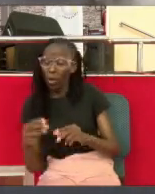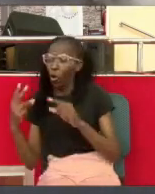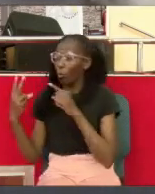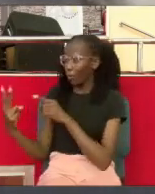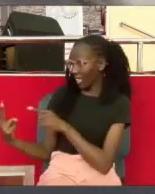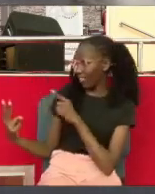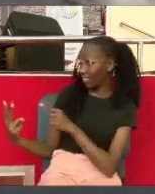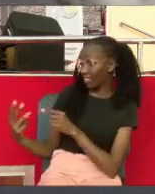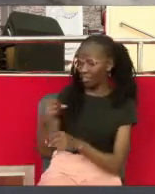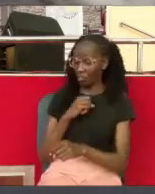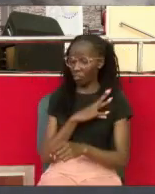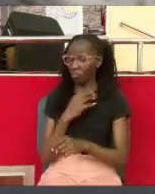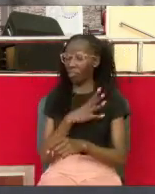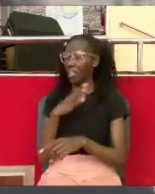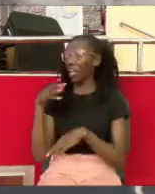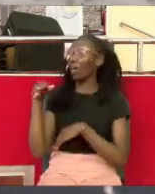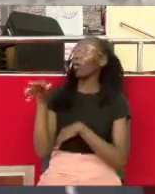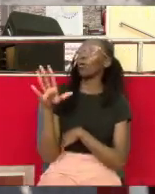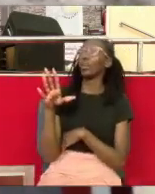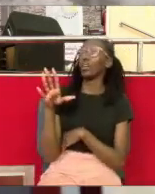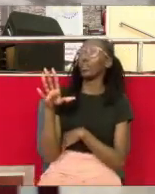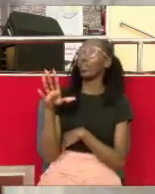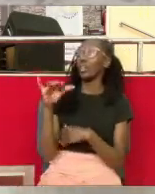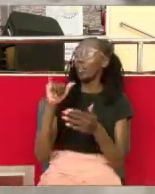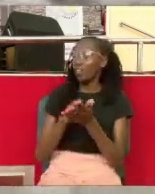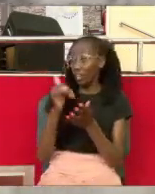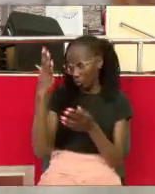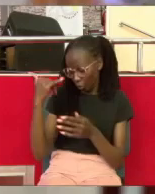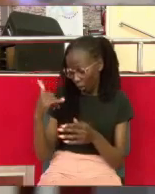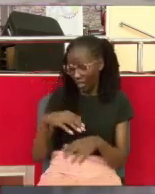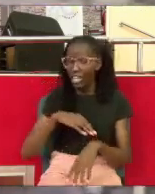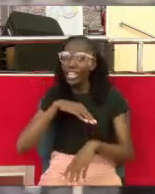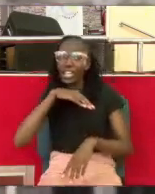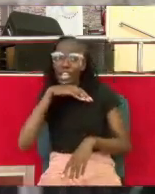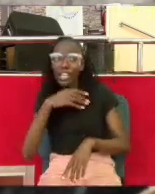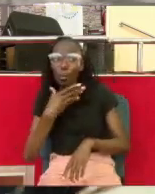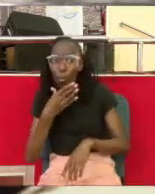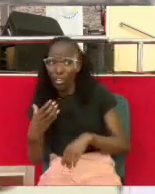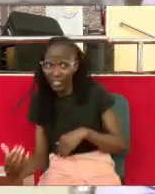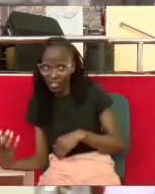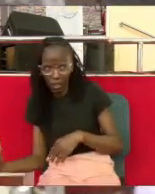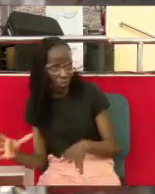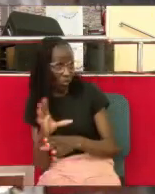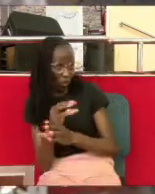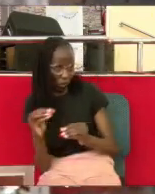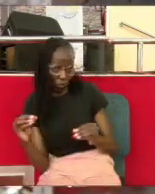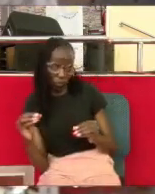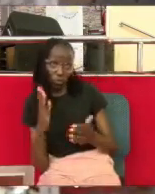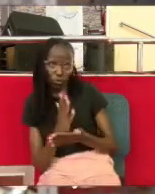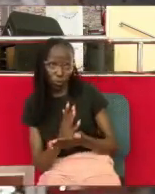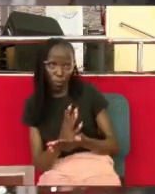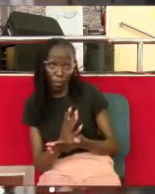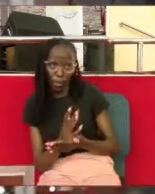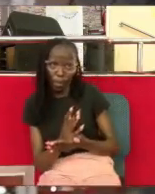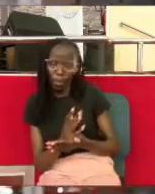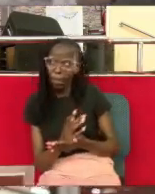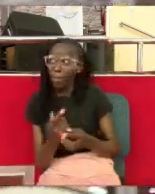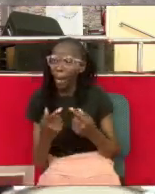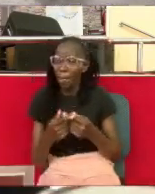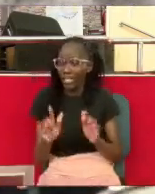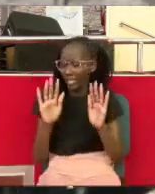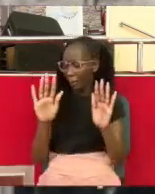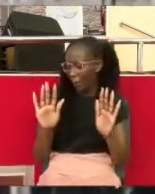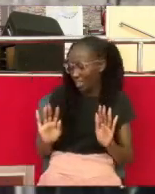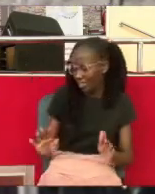would not kill any son that was born. But the part that is amazing is to see